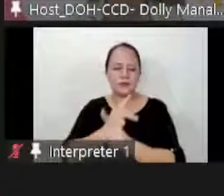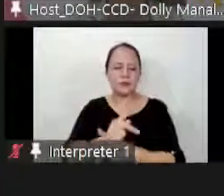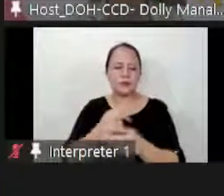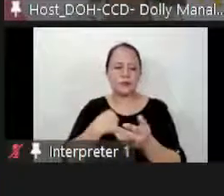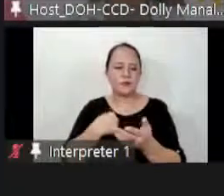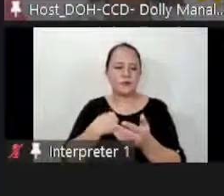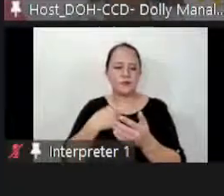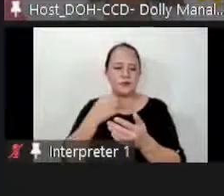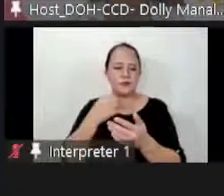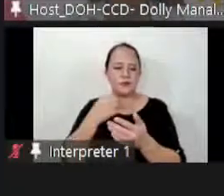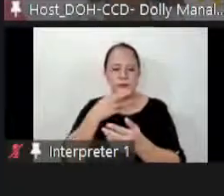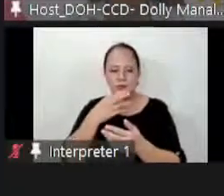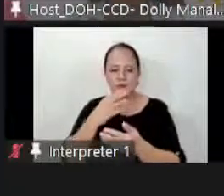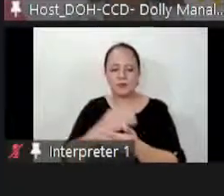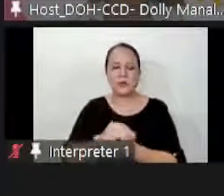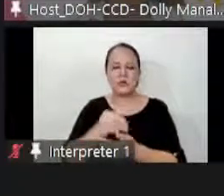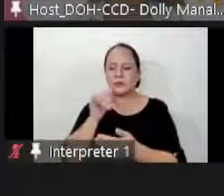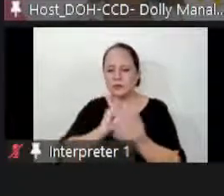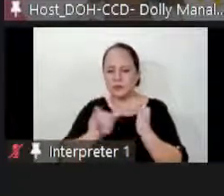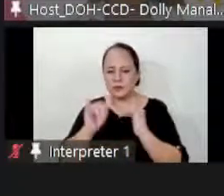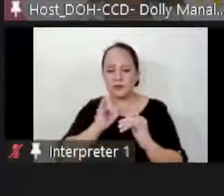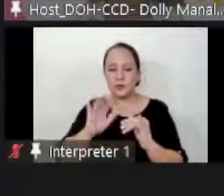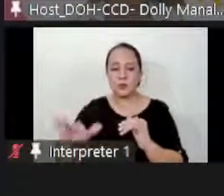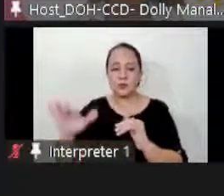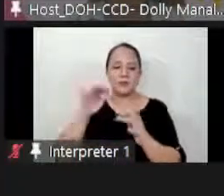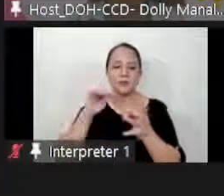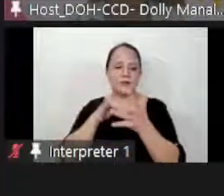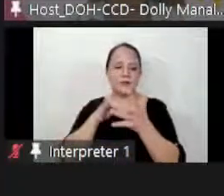alcohol consumption among students.